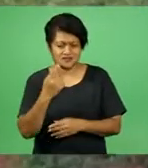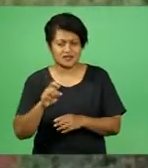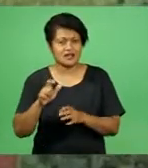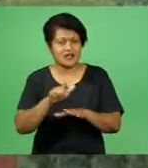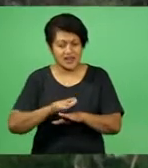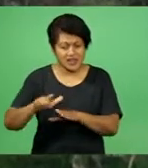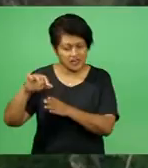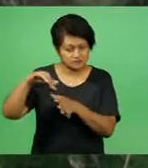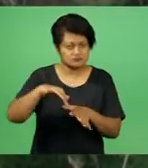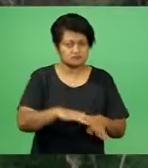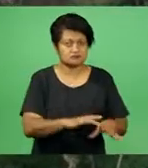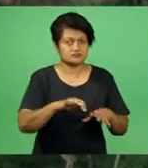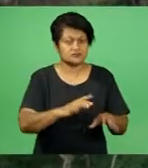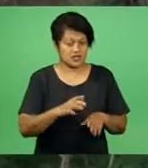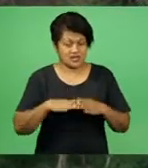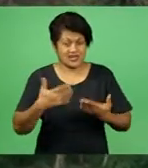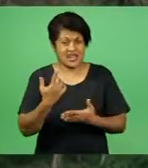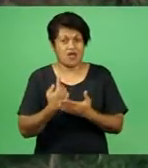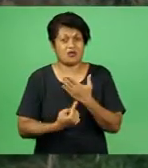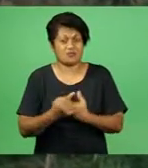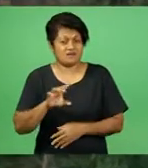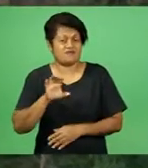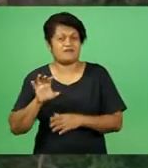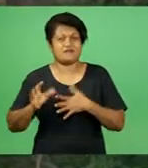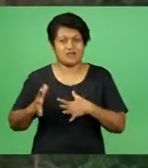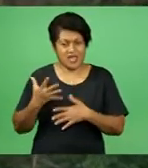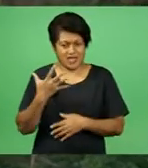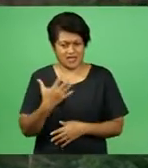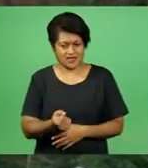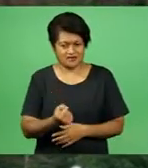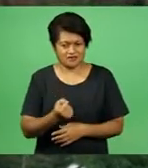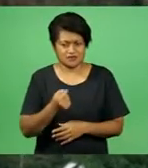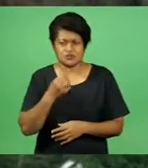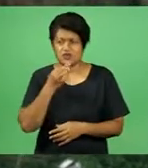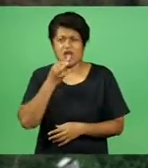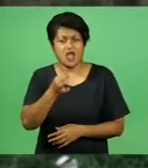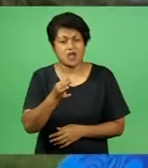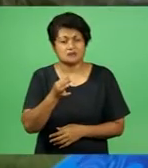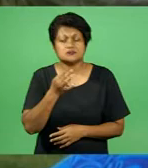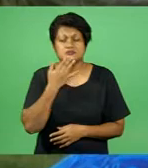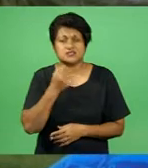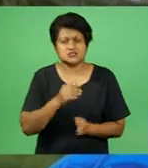fear following another landslide, prompting the school management to plead for relocation.